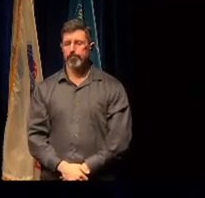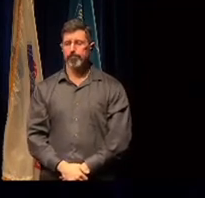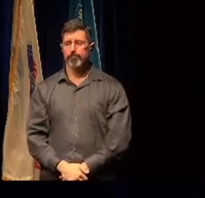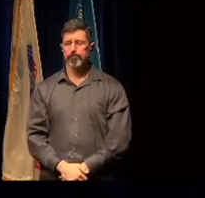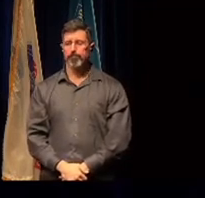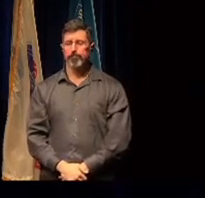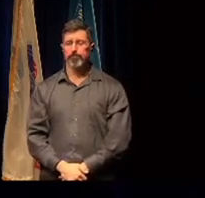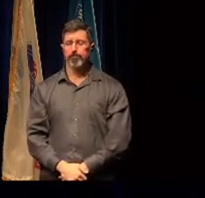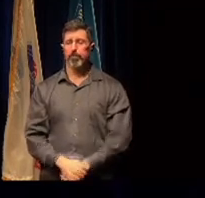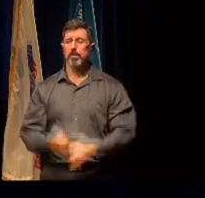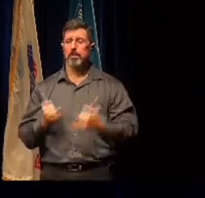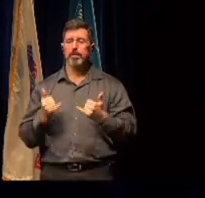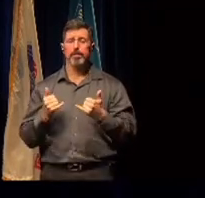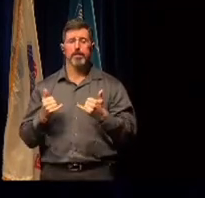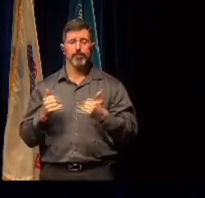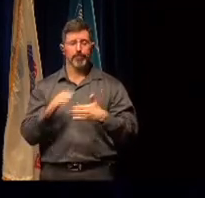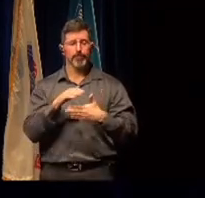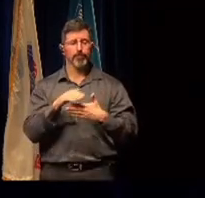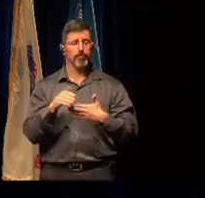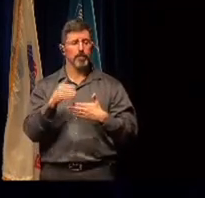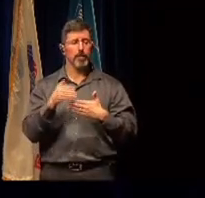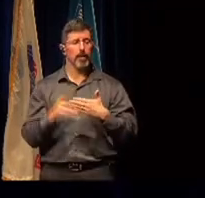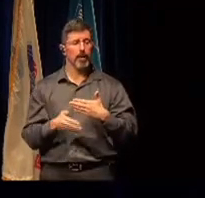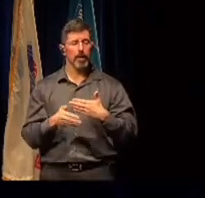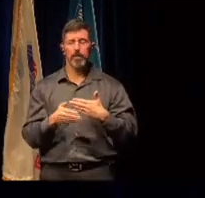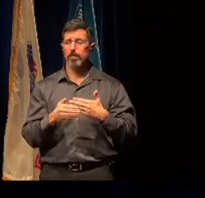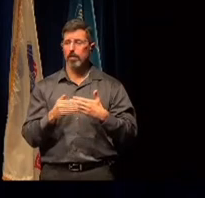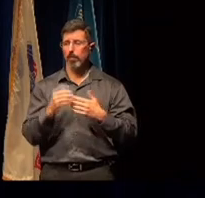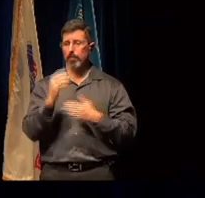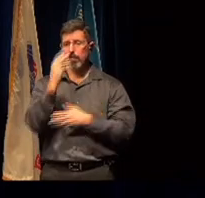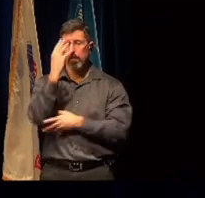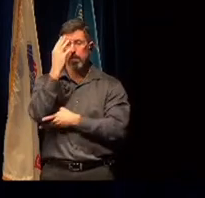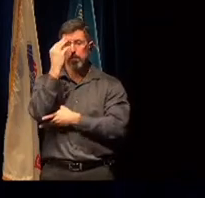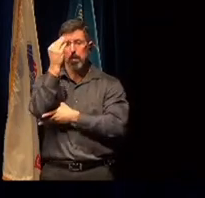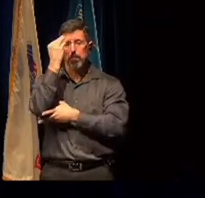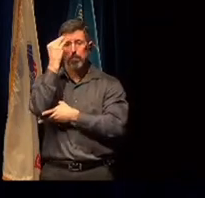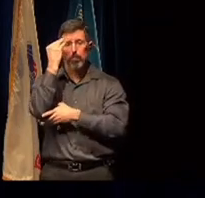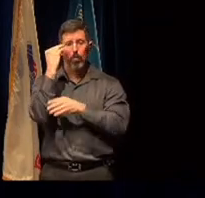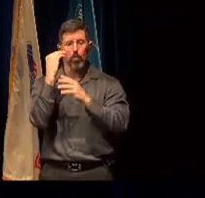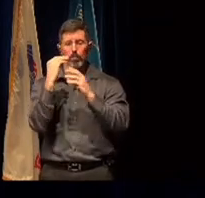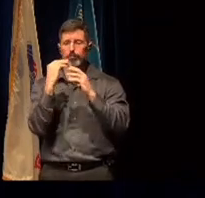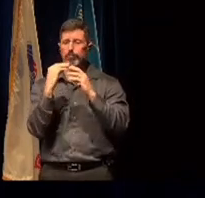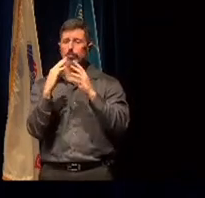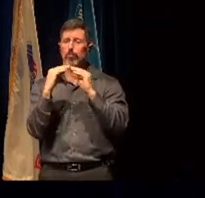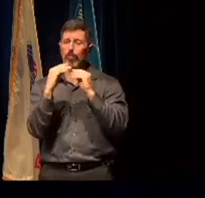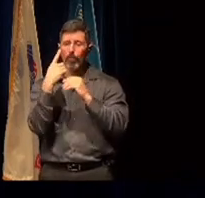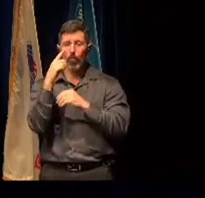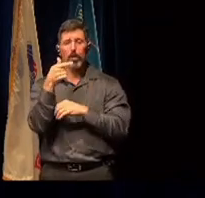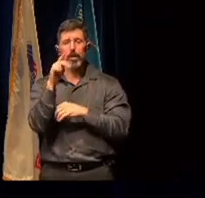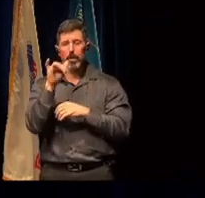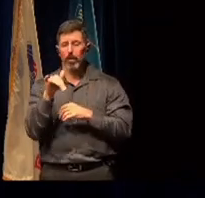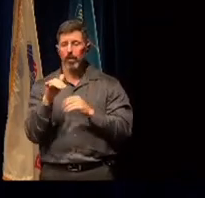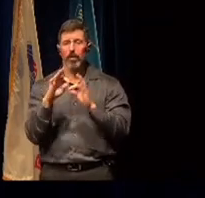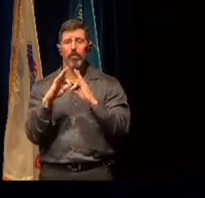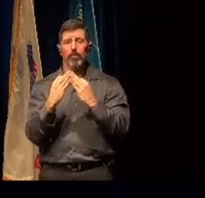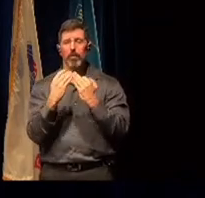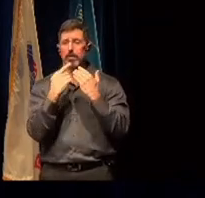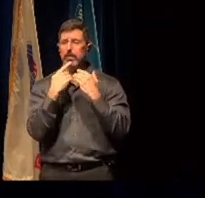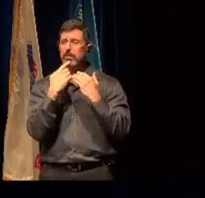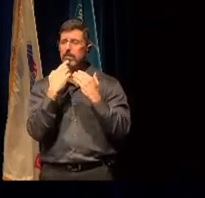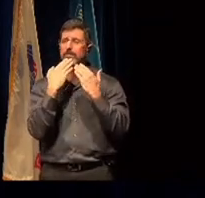So this concludes the memorial service for Gary. The family would like to thank you all for coming today and being a part of this, for your love and